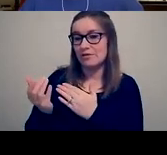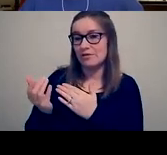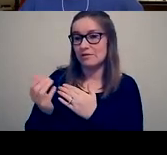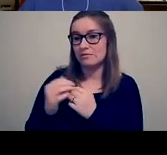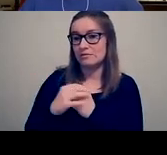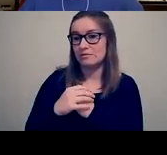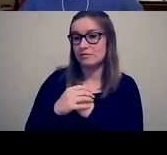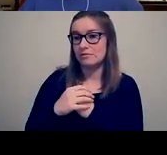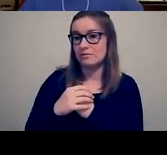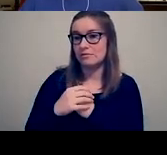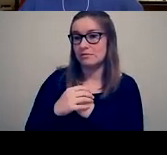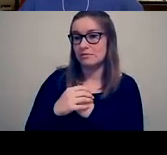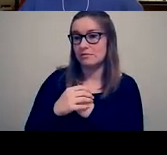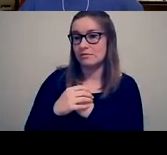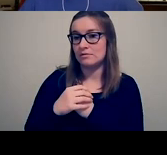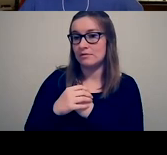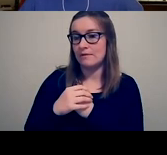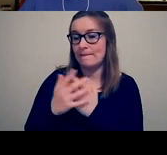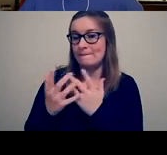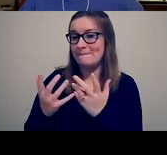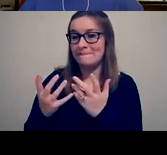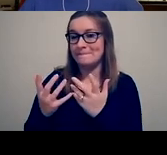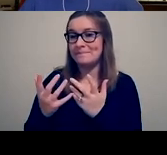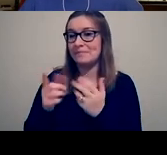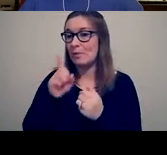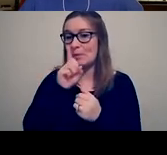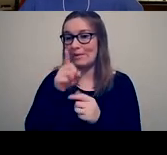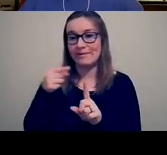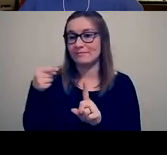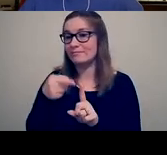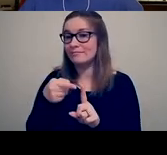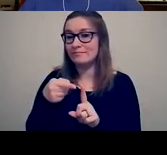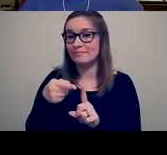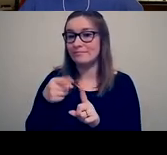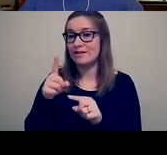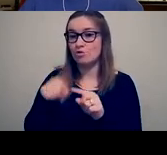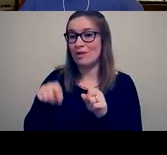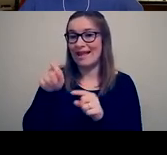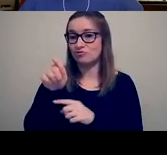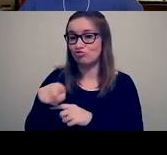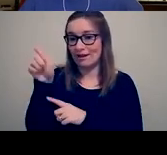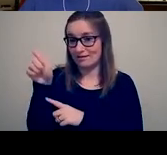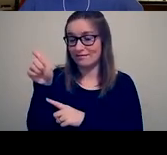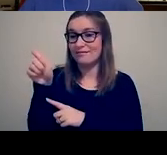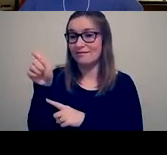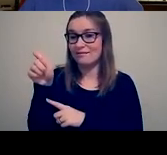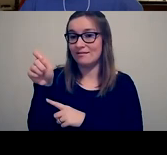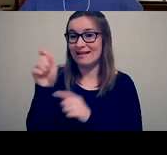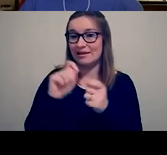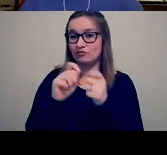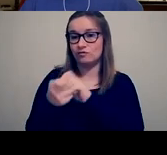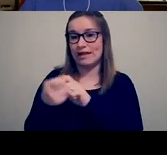criterion is basically saying that you can't check a checkbox and change